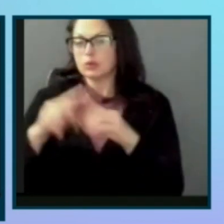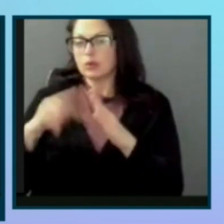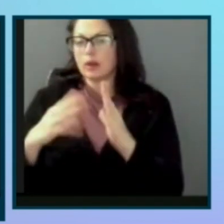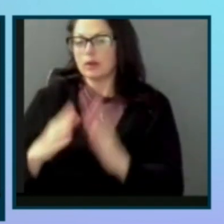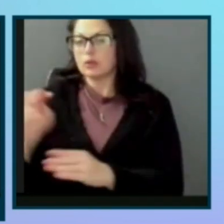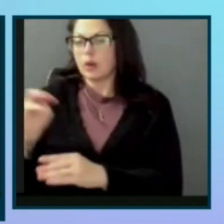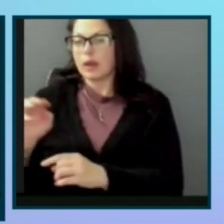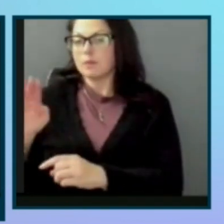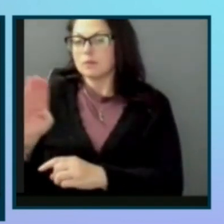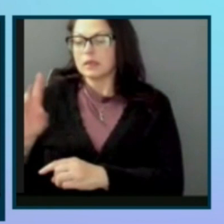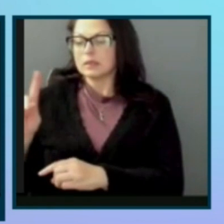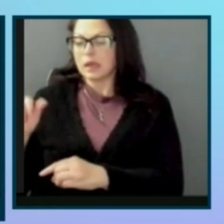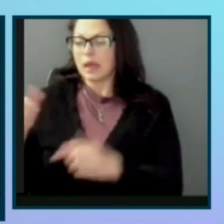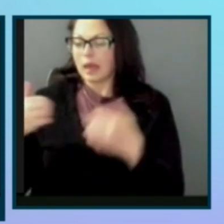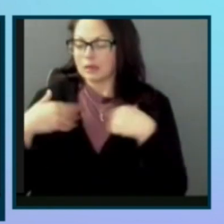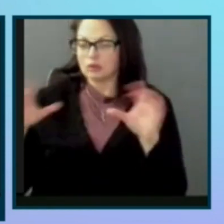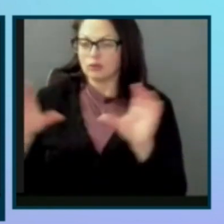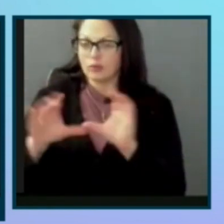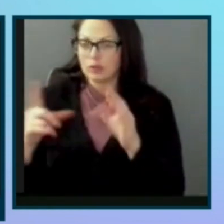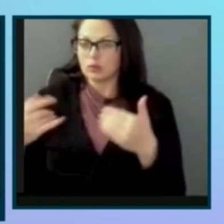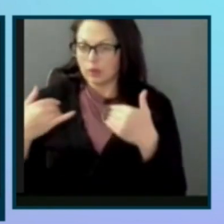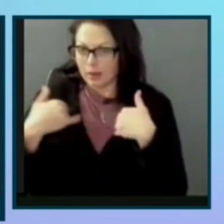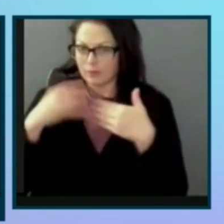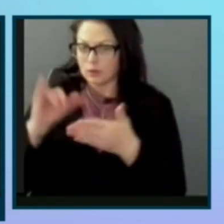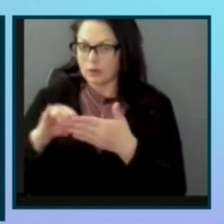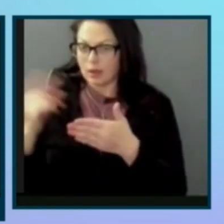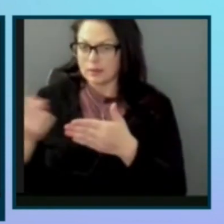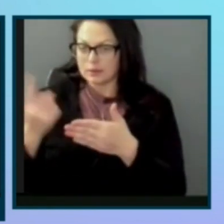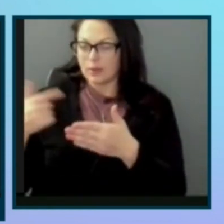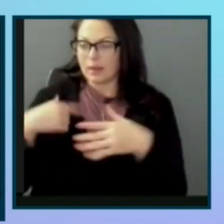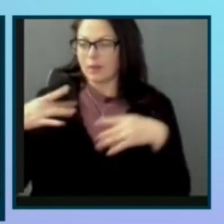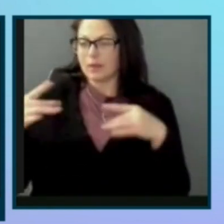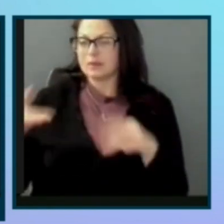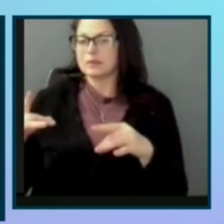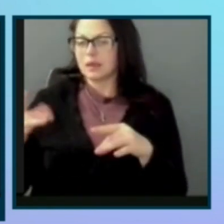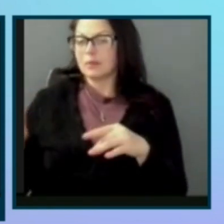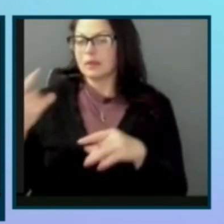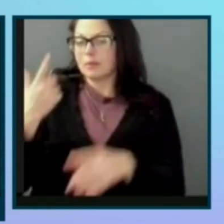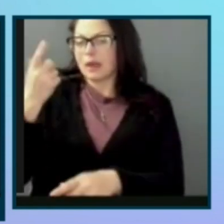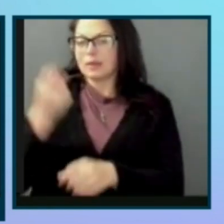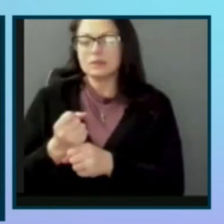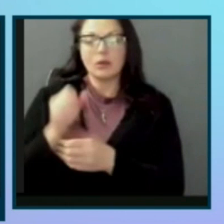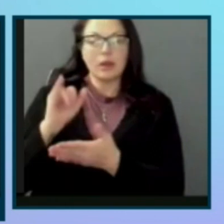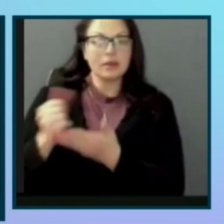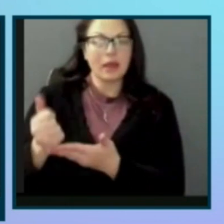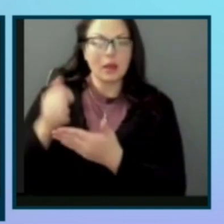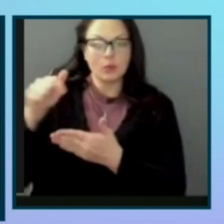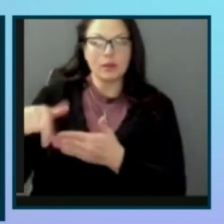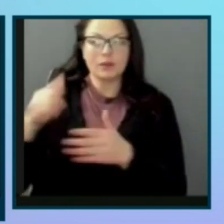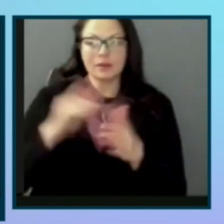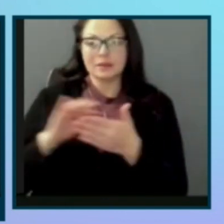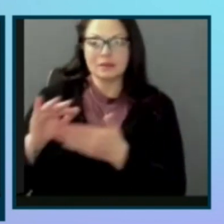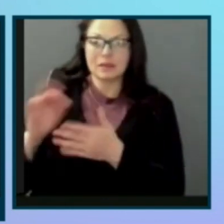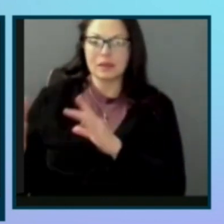a certification that you can get. So that is something that I picked up in the past year. And that really did help for this study in terms